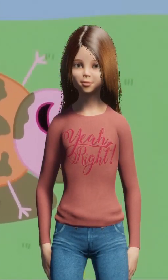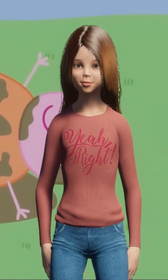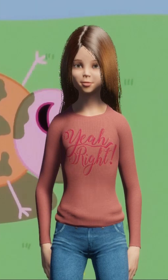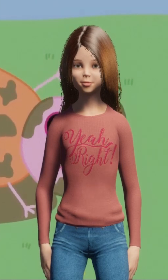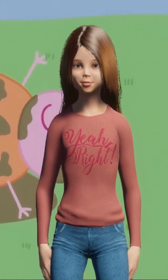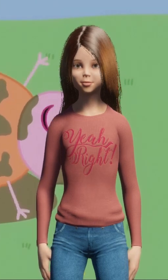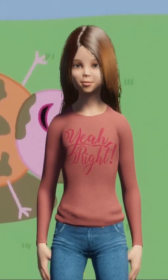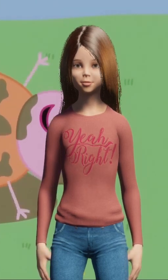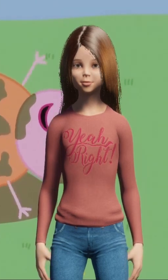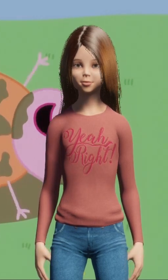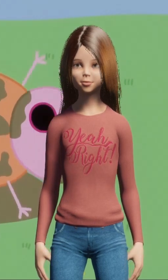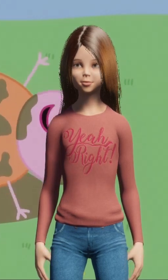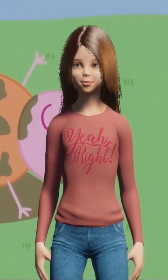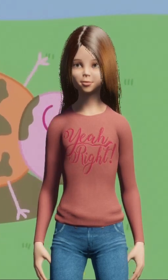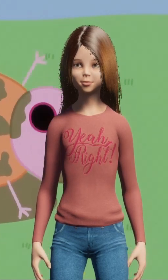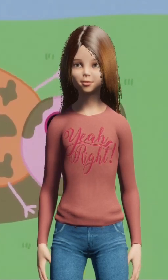I got